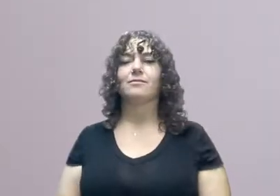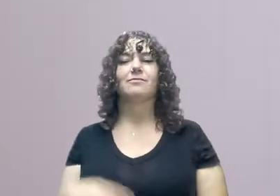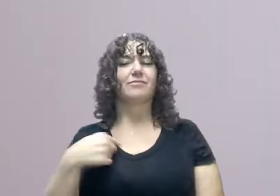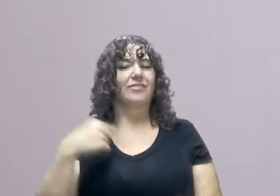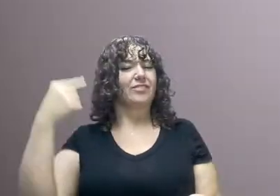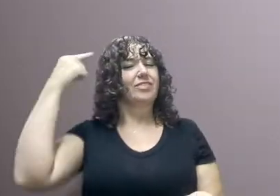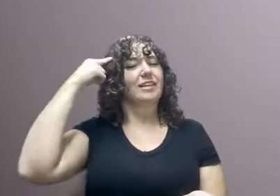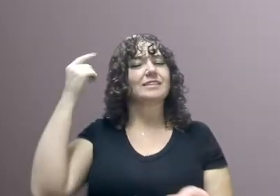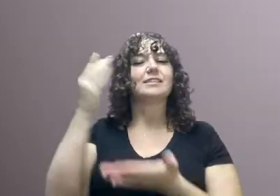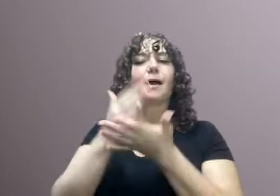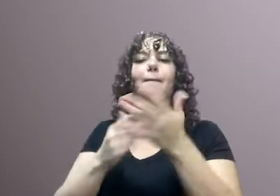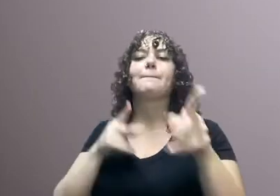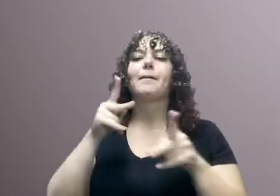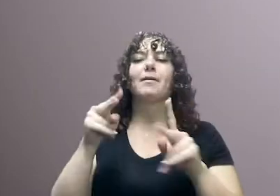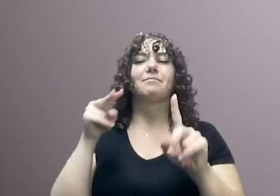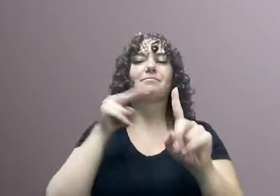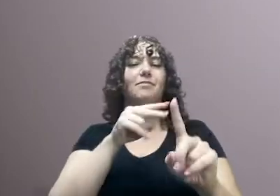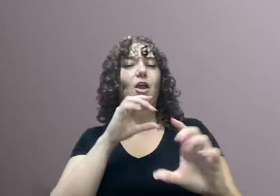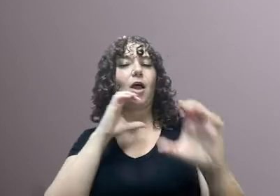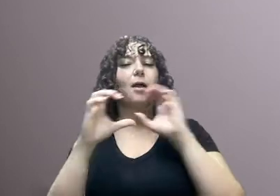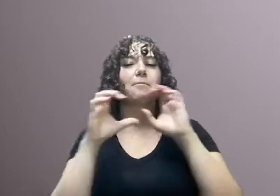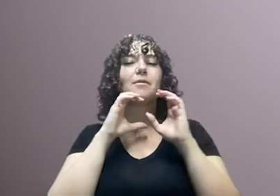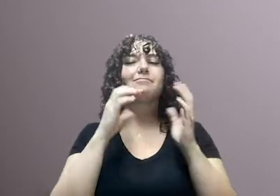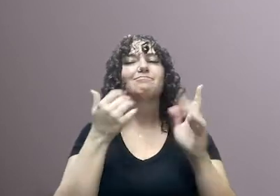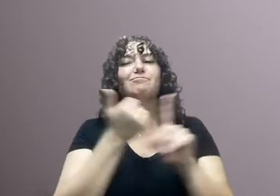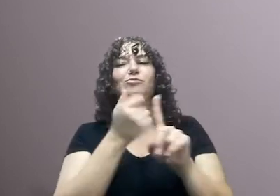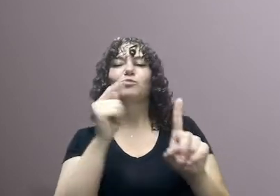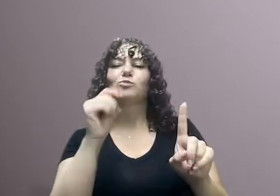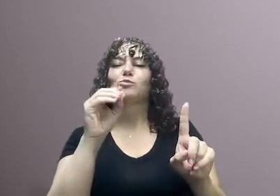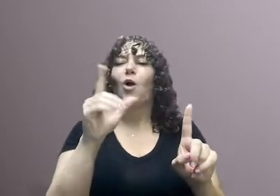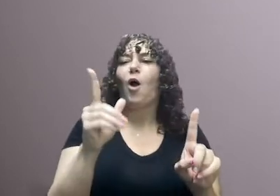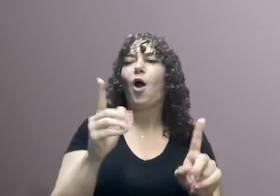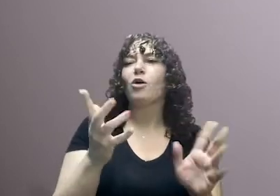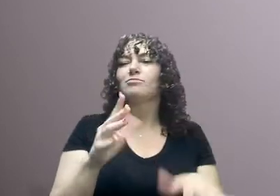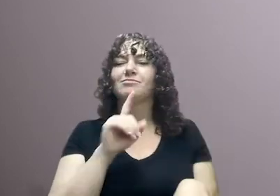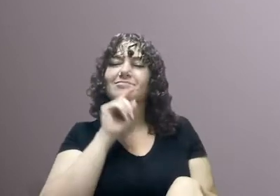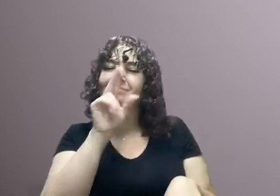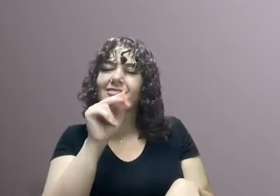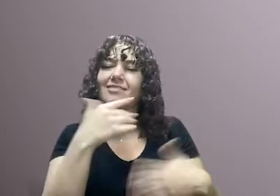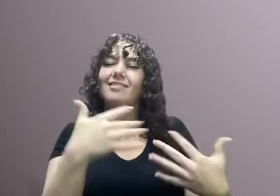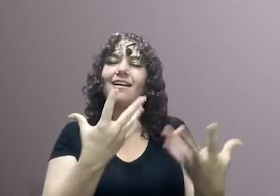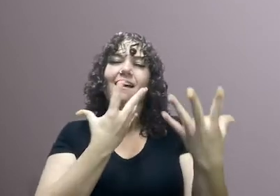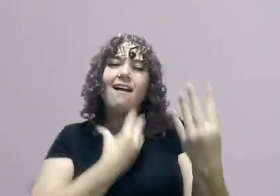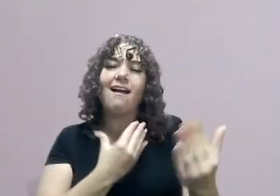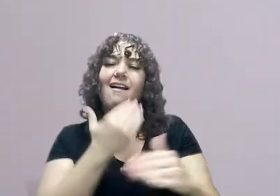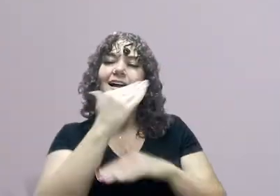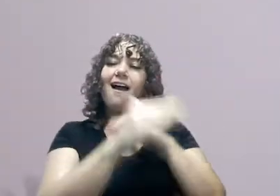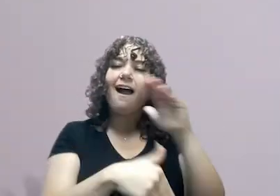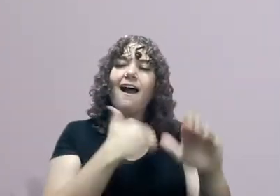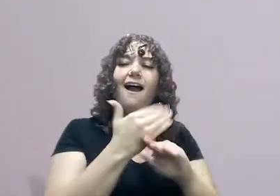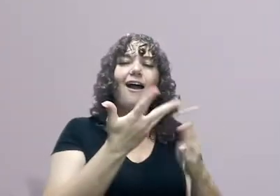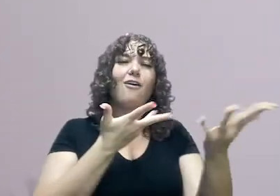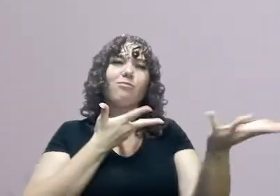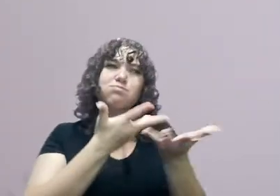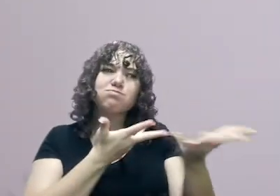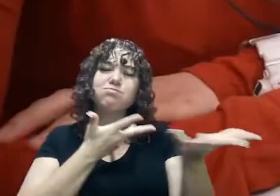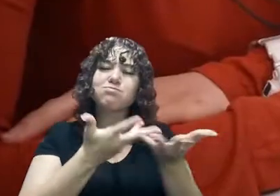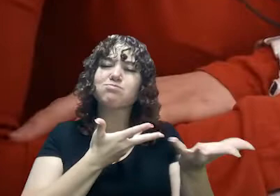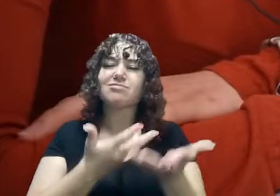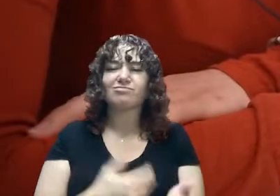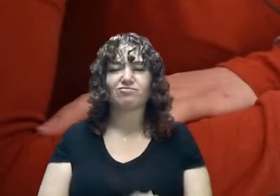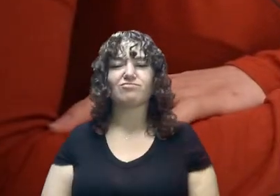not register what it means to communicate in a genuine, kind, accommodating way. It's more than just